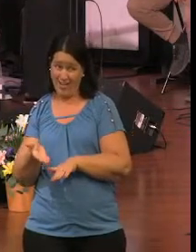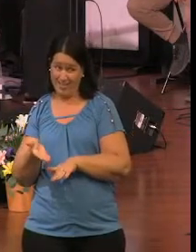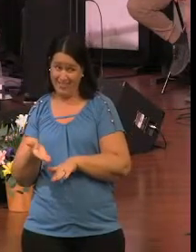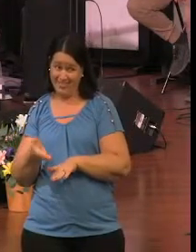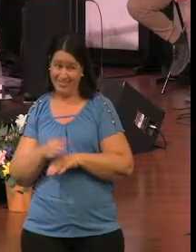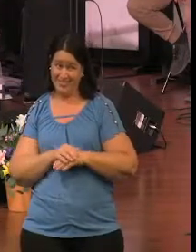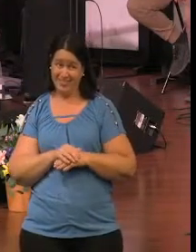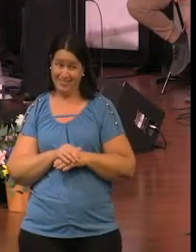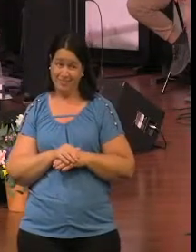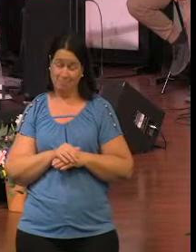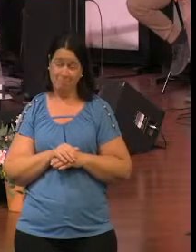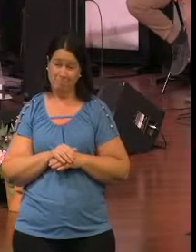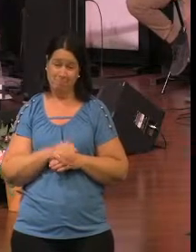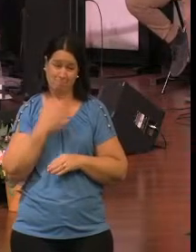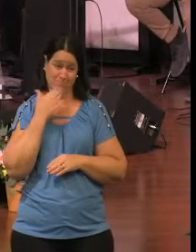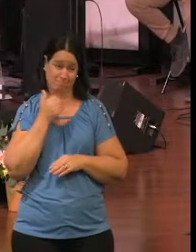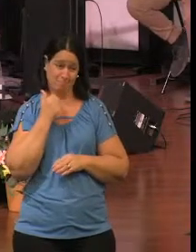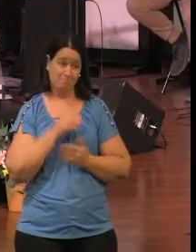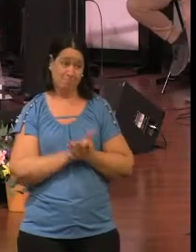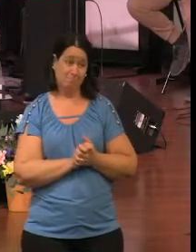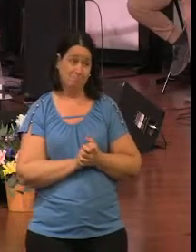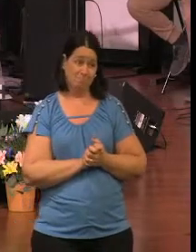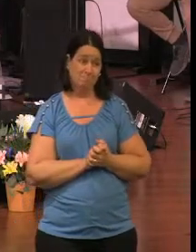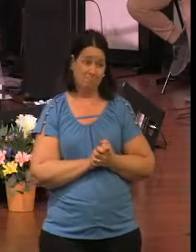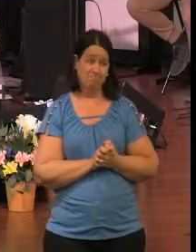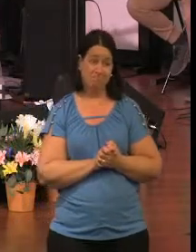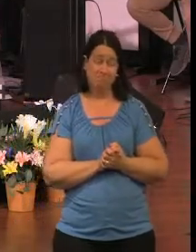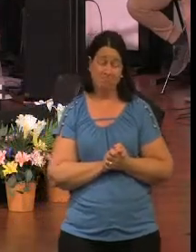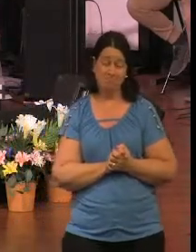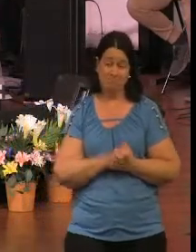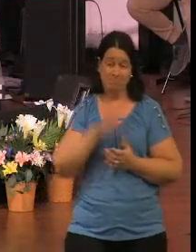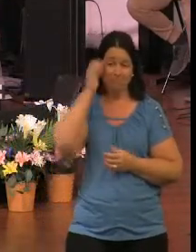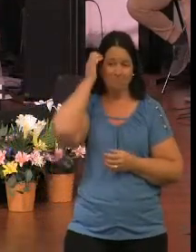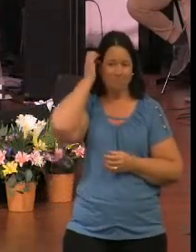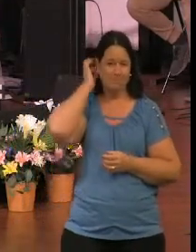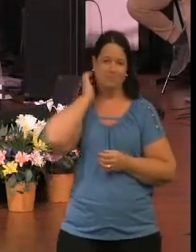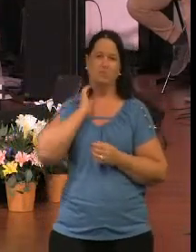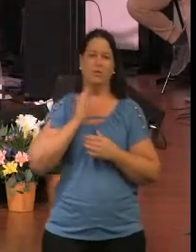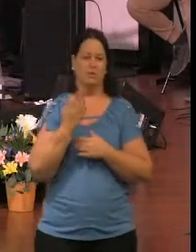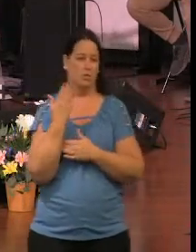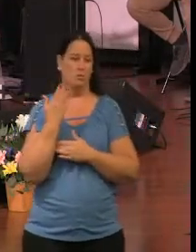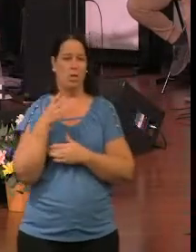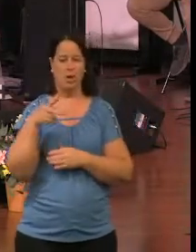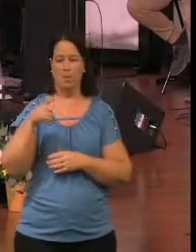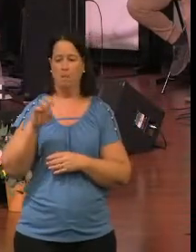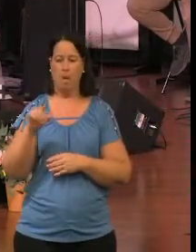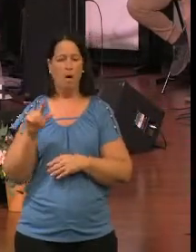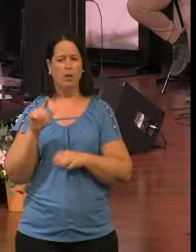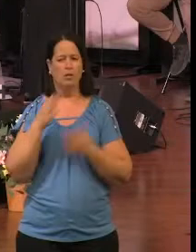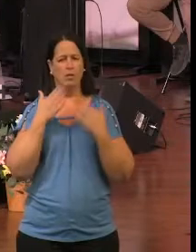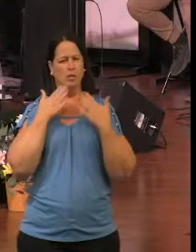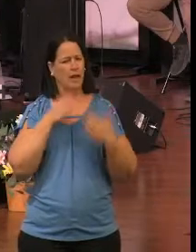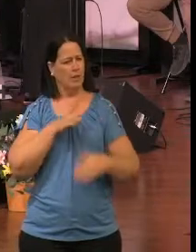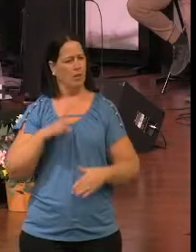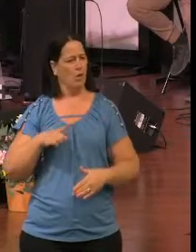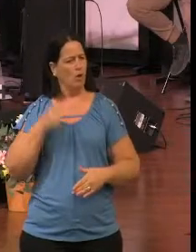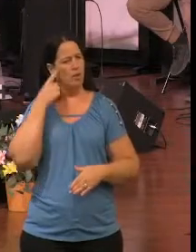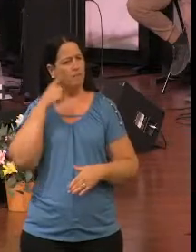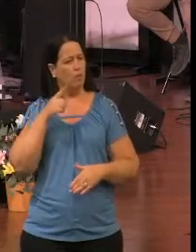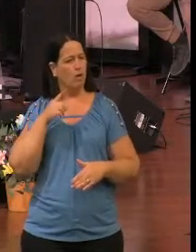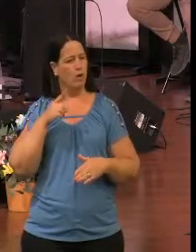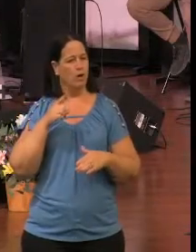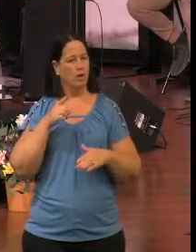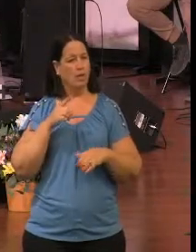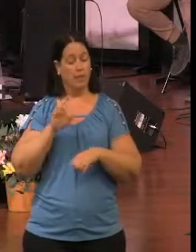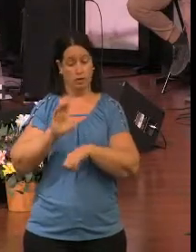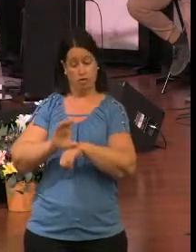so, so Dennis, you know, one of the message this morning, Paul's thanking the Lord for the body of Christ